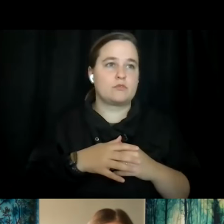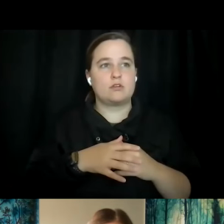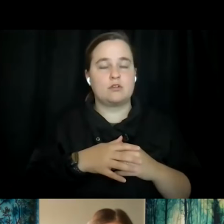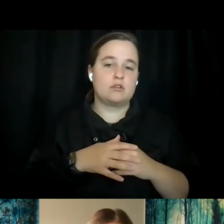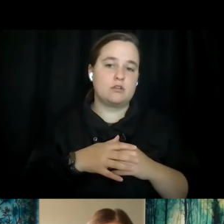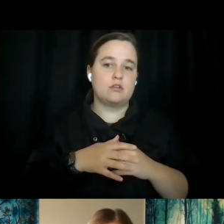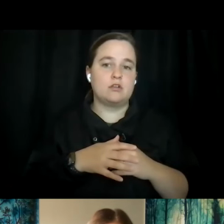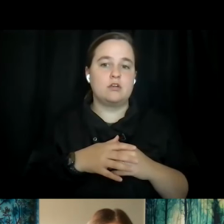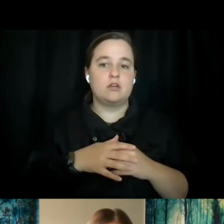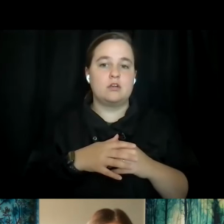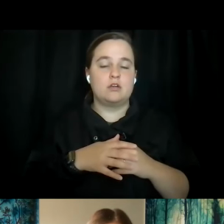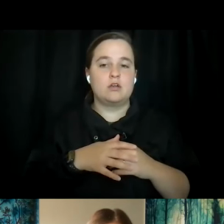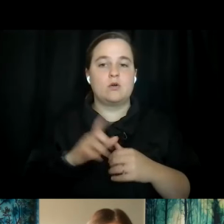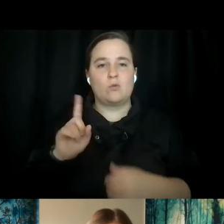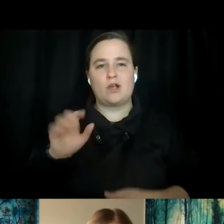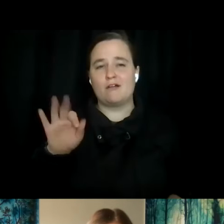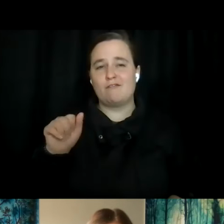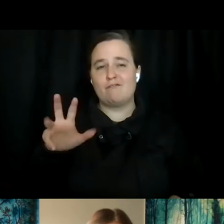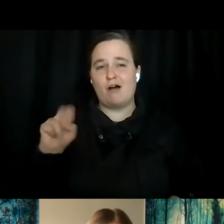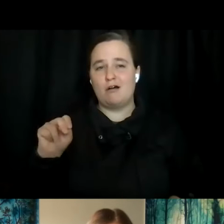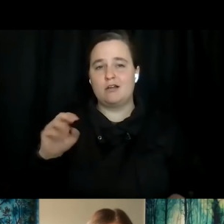Whereas fawn is more like